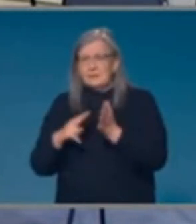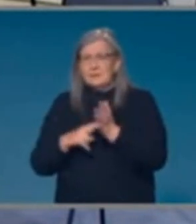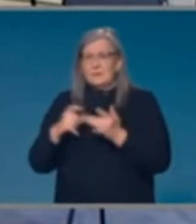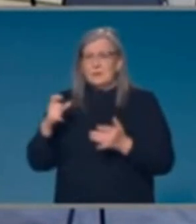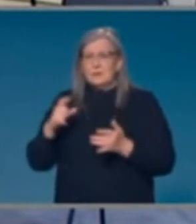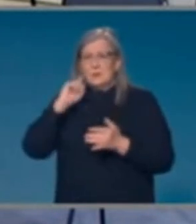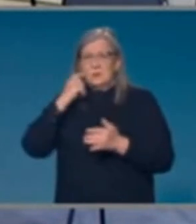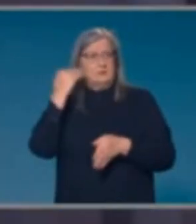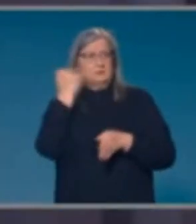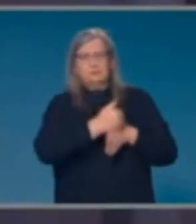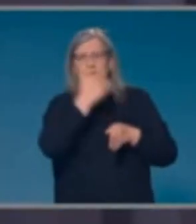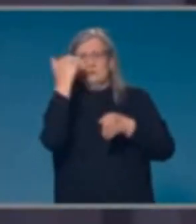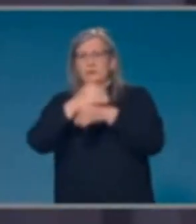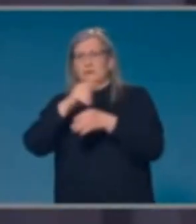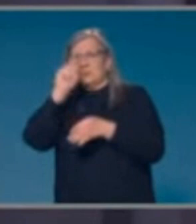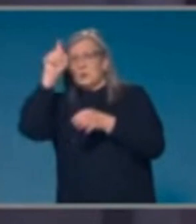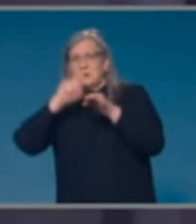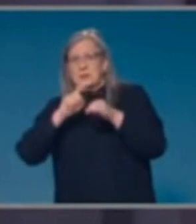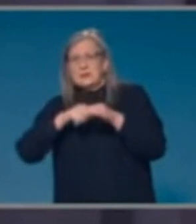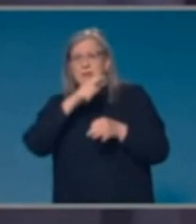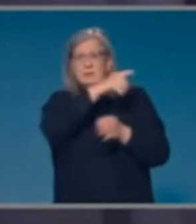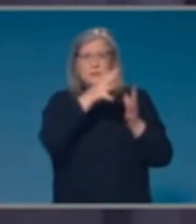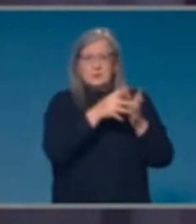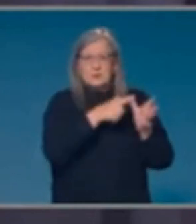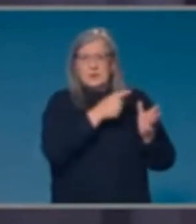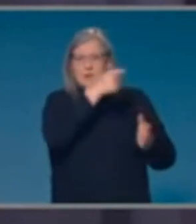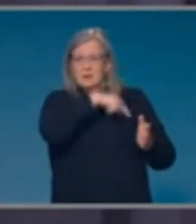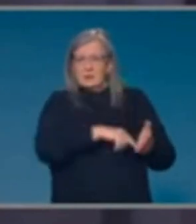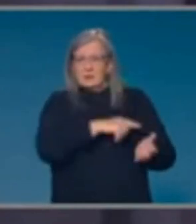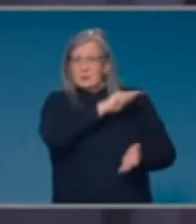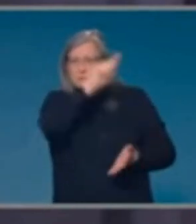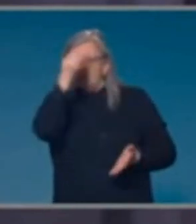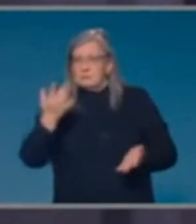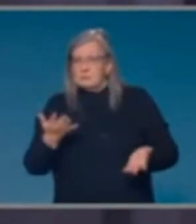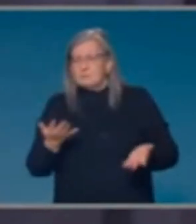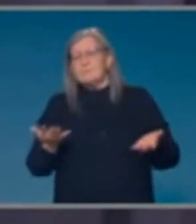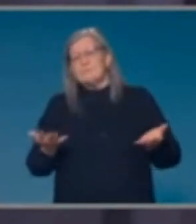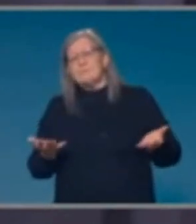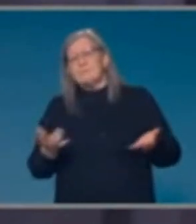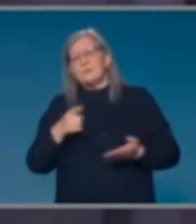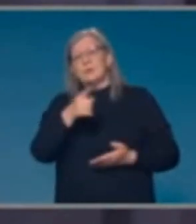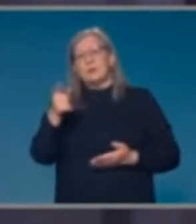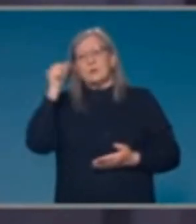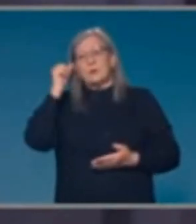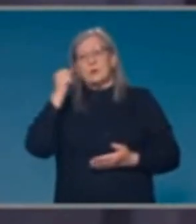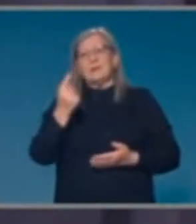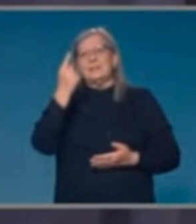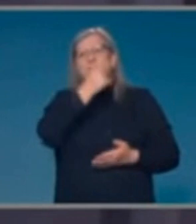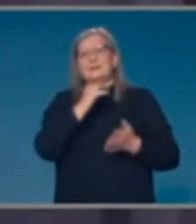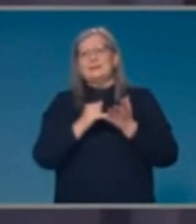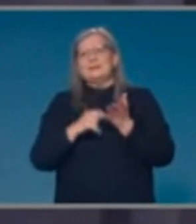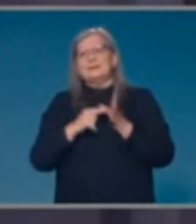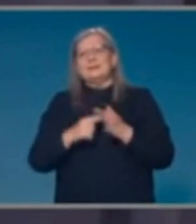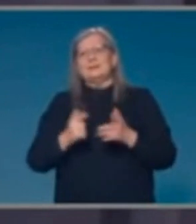though? Well, of course, the border issues, domestic border issues, are a matter for the states. But look,